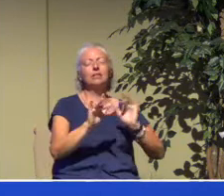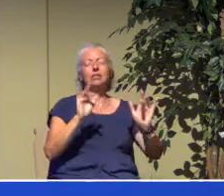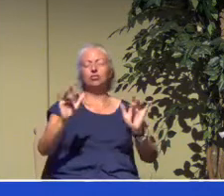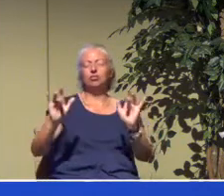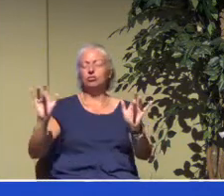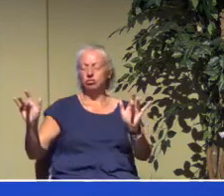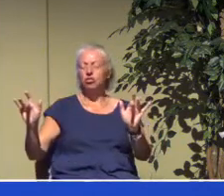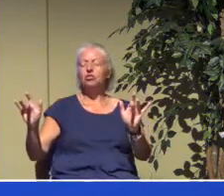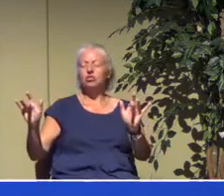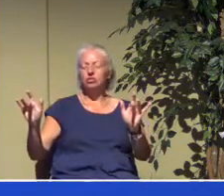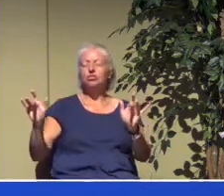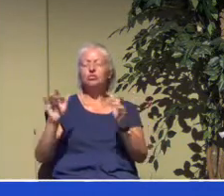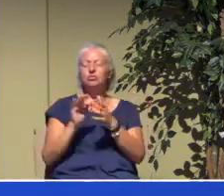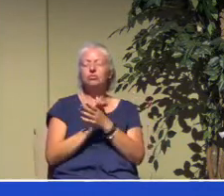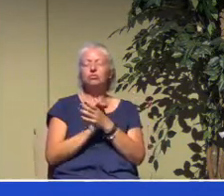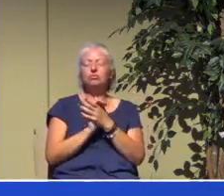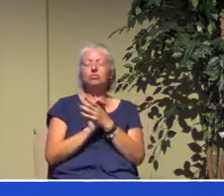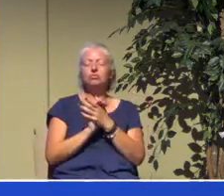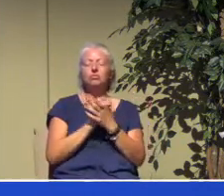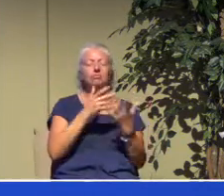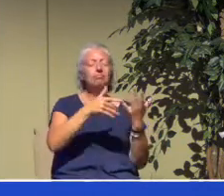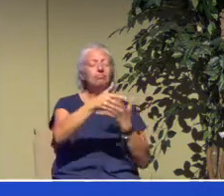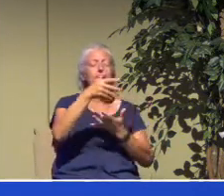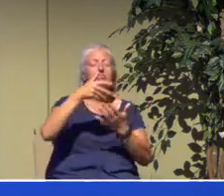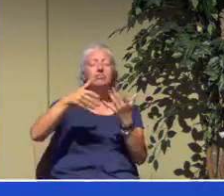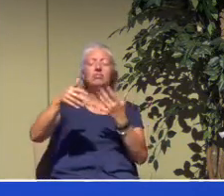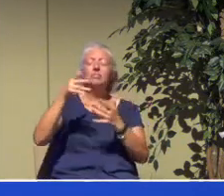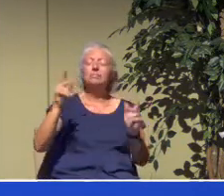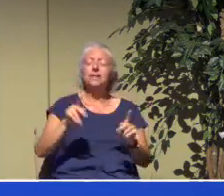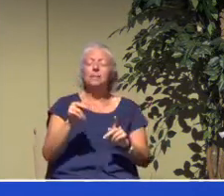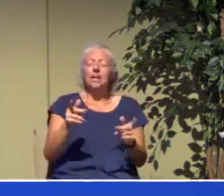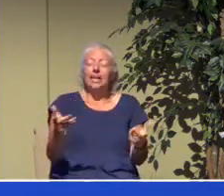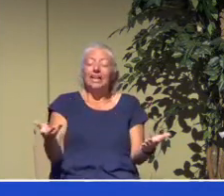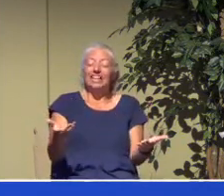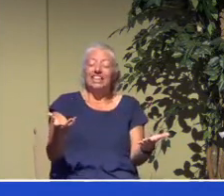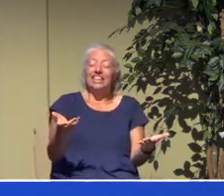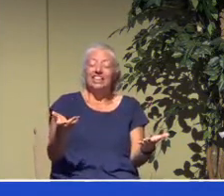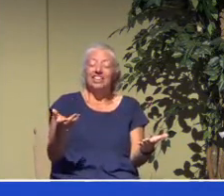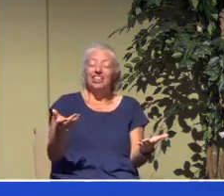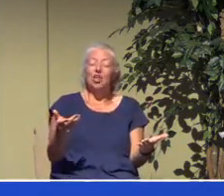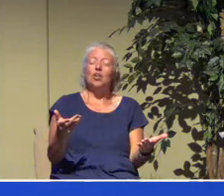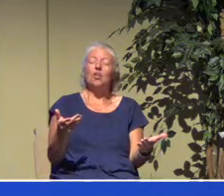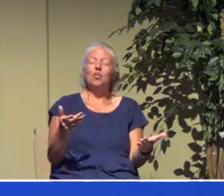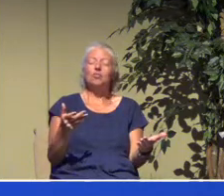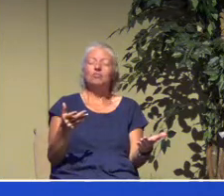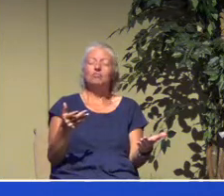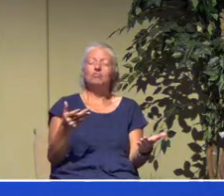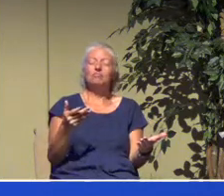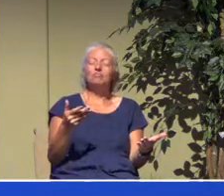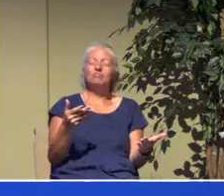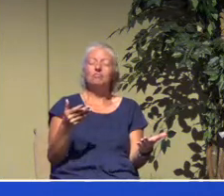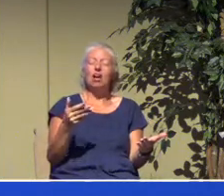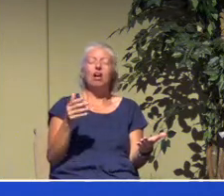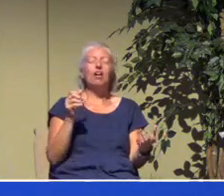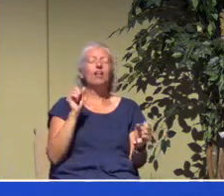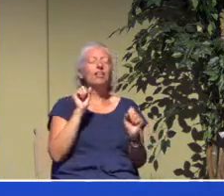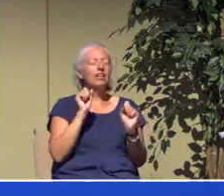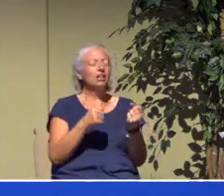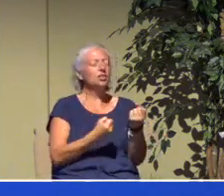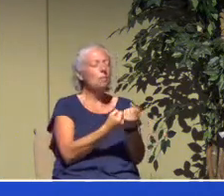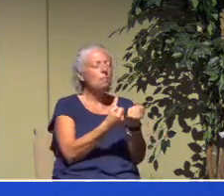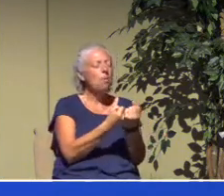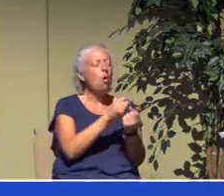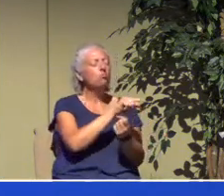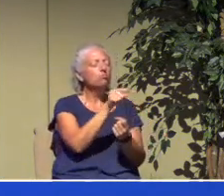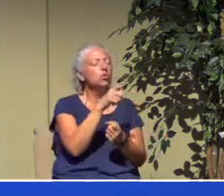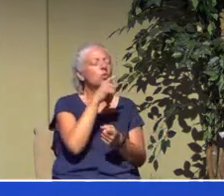your spirit would work amongst people in this church, Lord, too, that they can reach out and just touch them and love them,